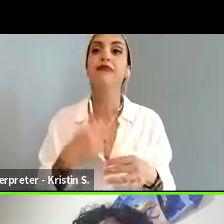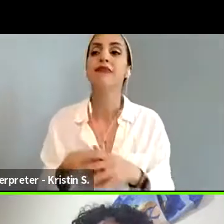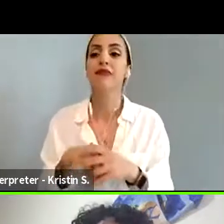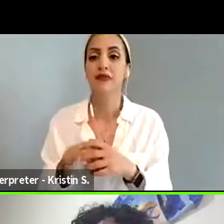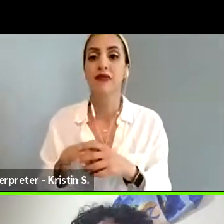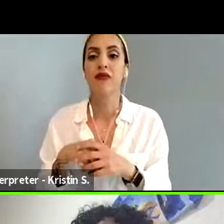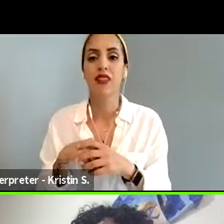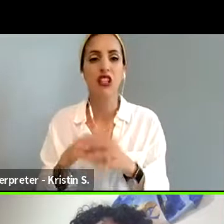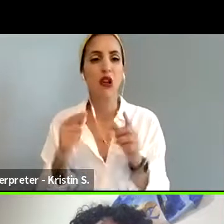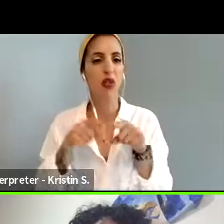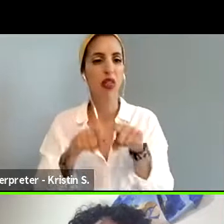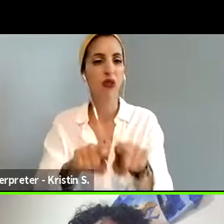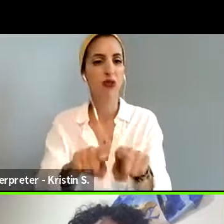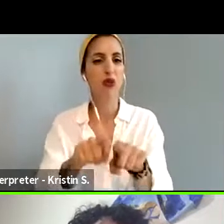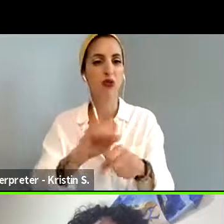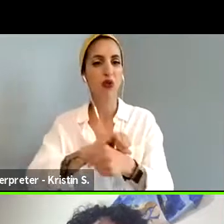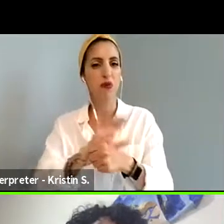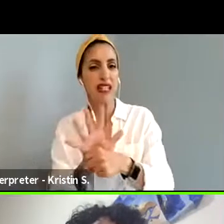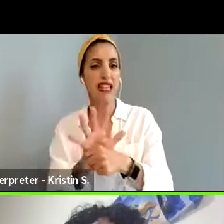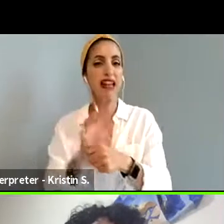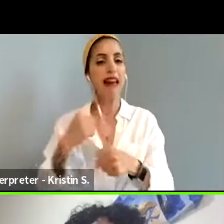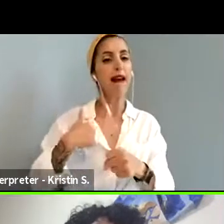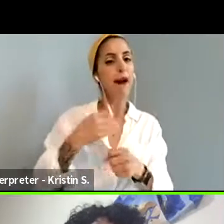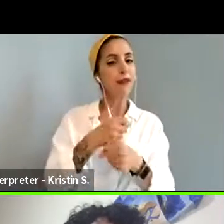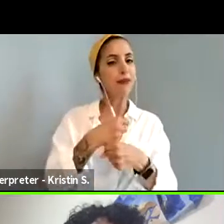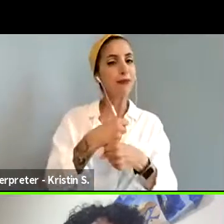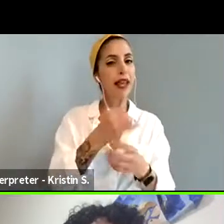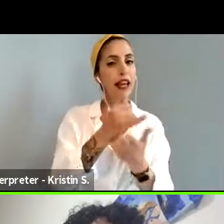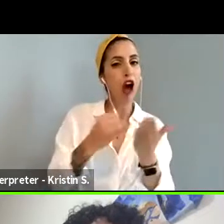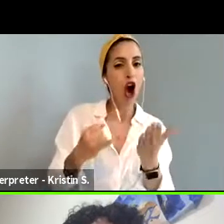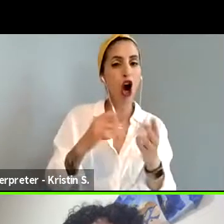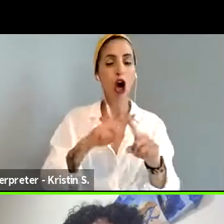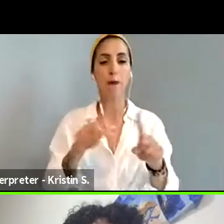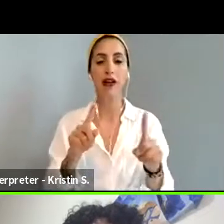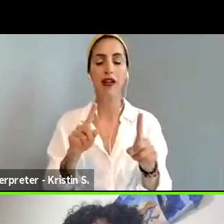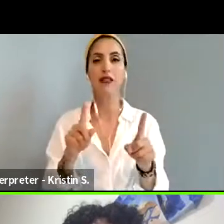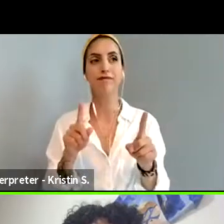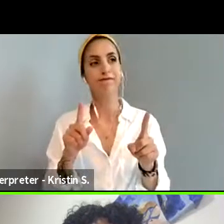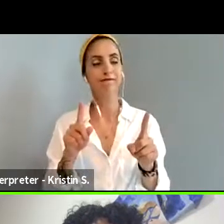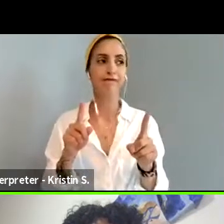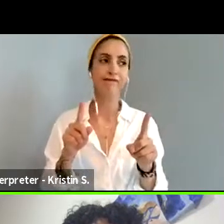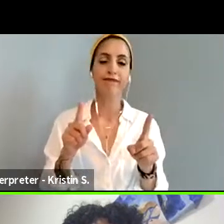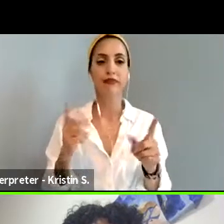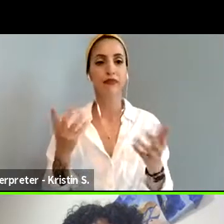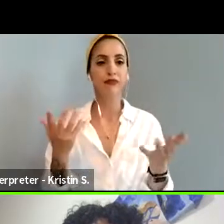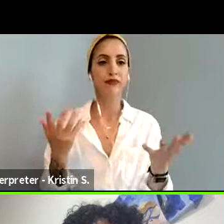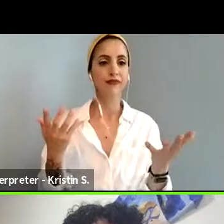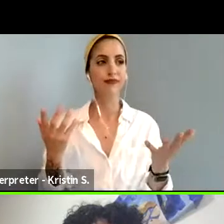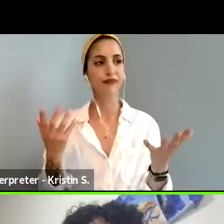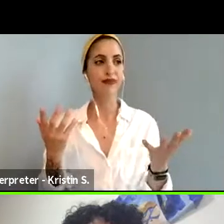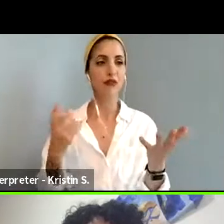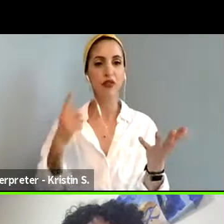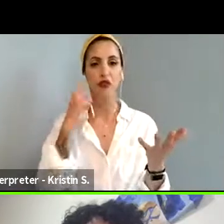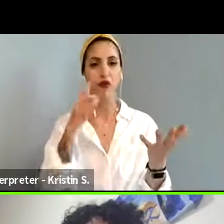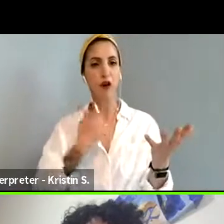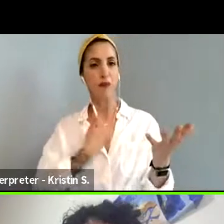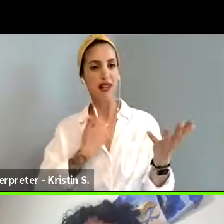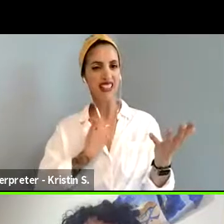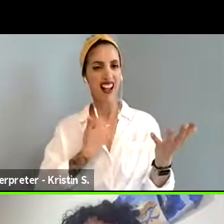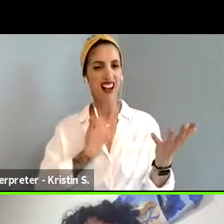pandemic, I was making art, but it was like just as a